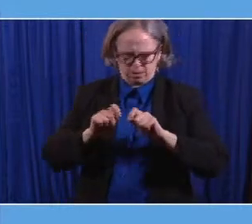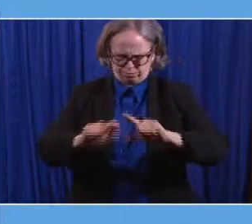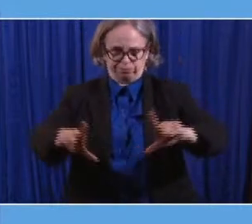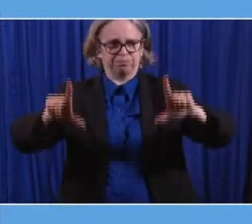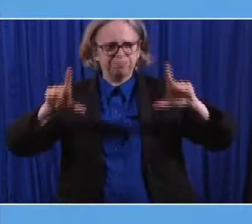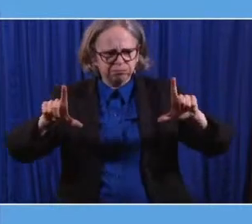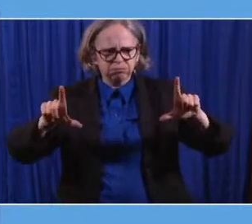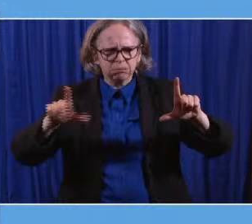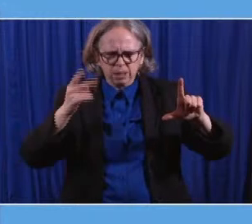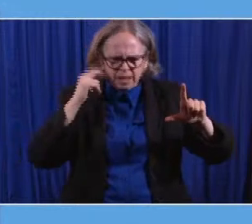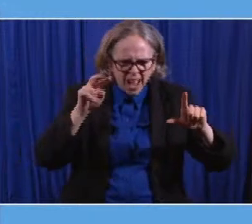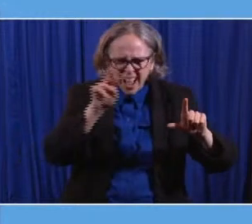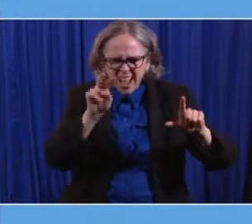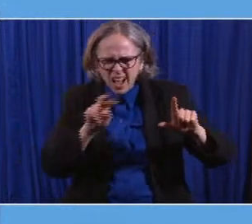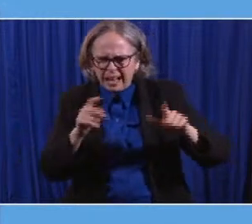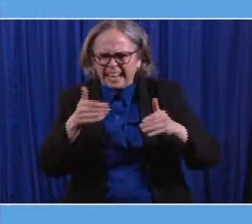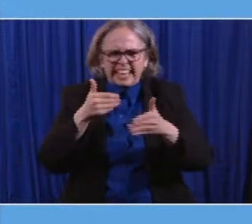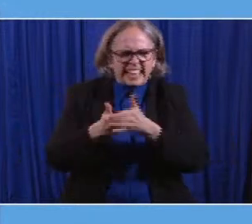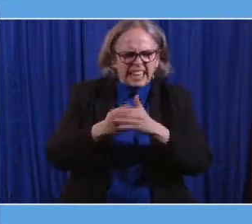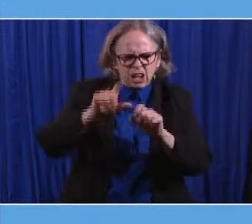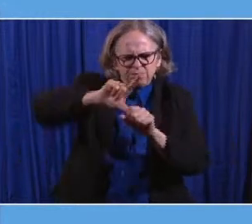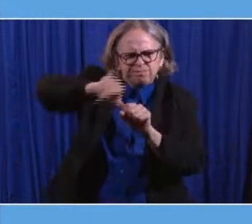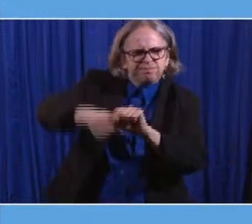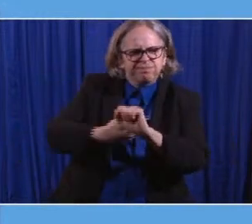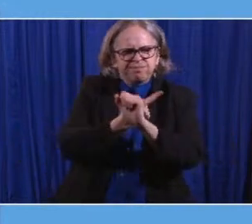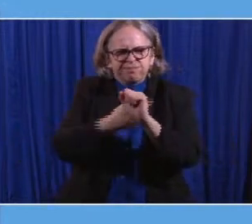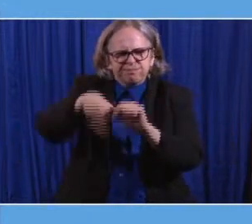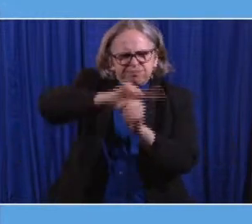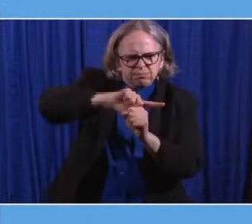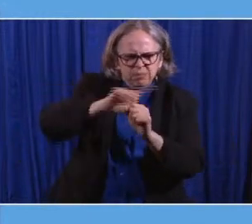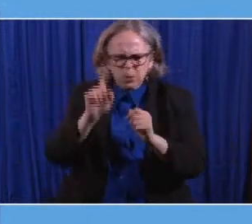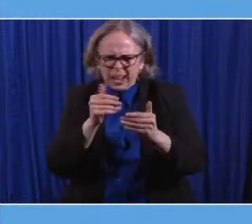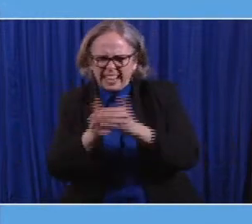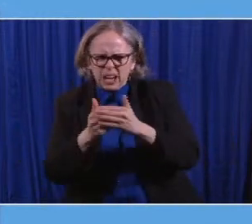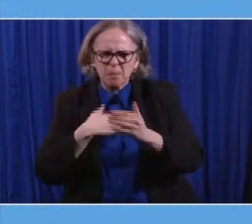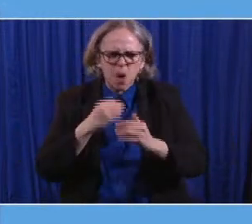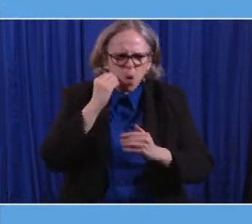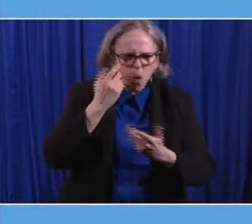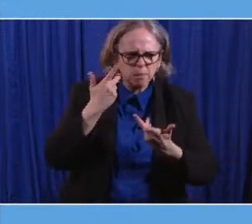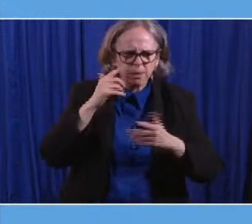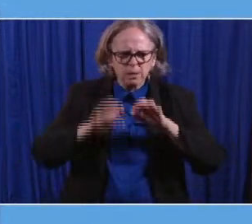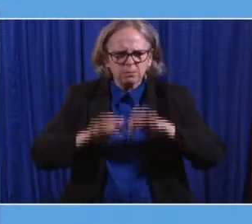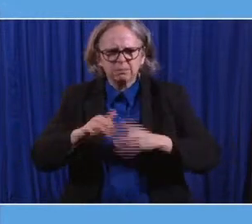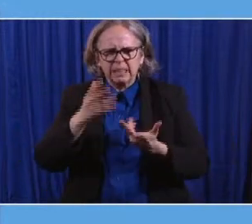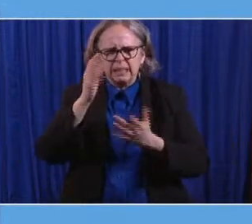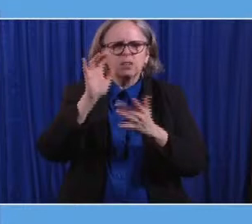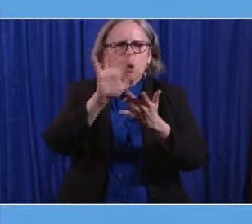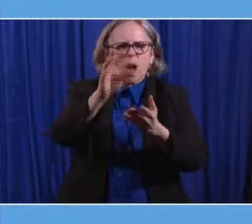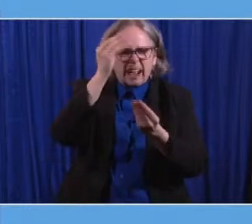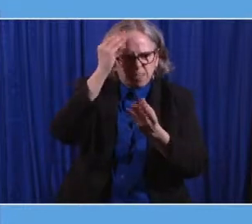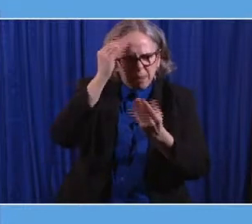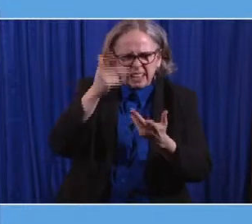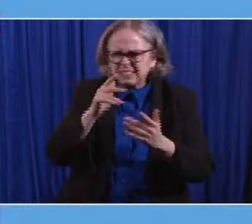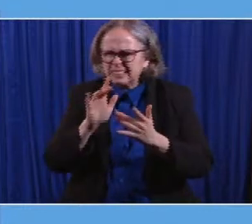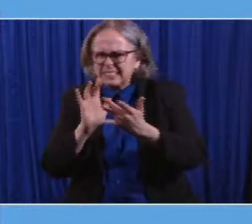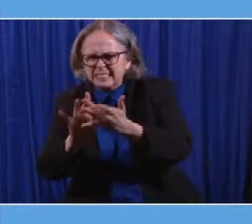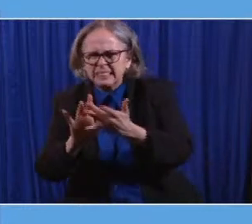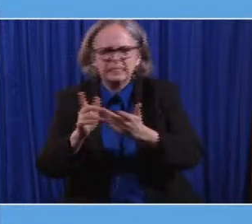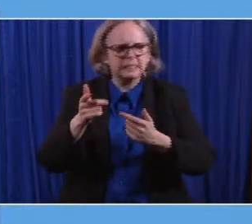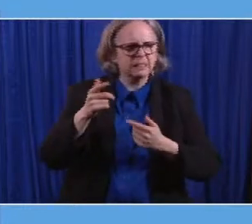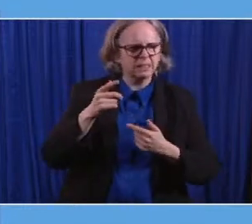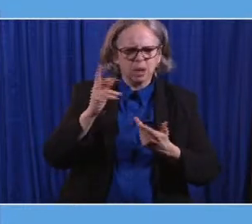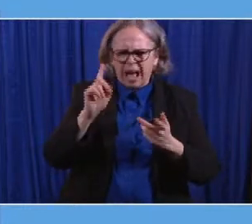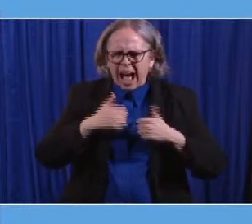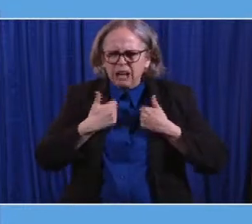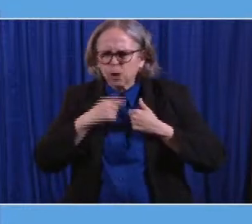can go online with the website of the particular pharmacy, the phone number, as well as the location. And